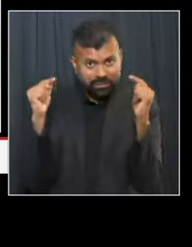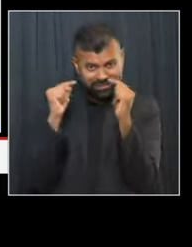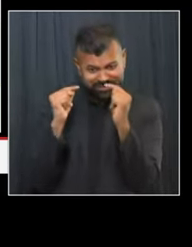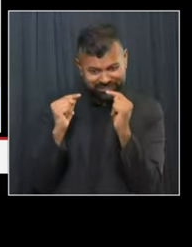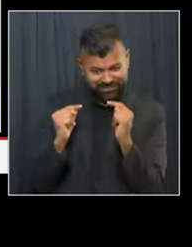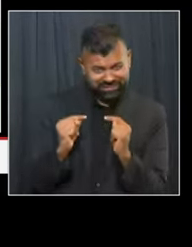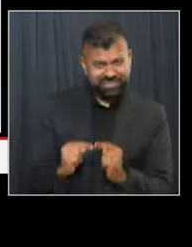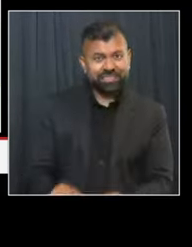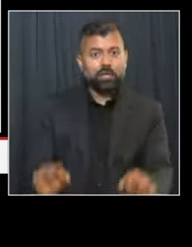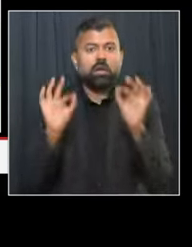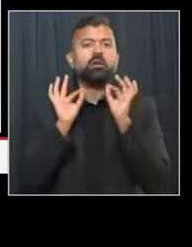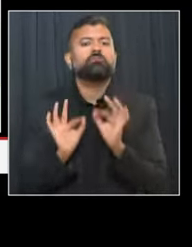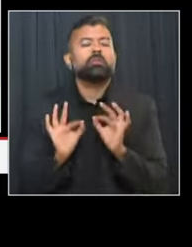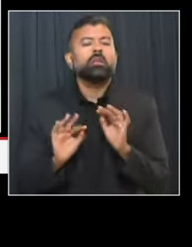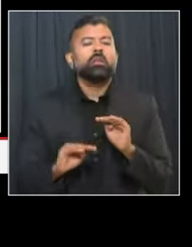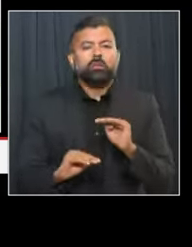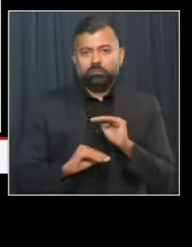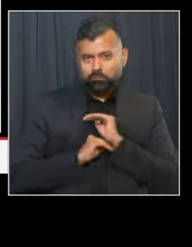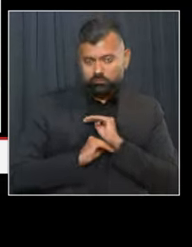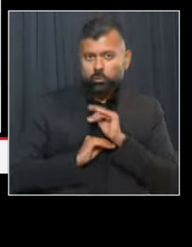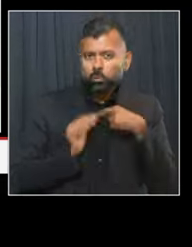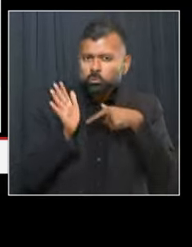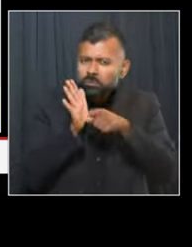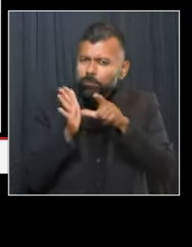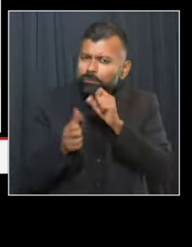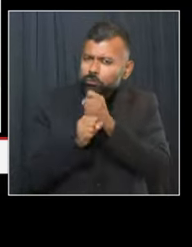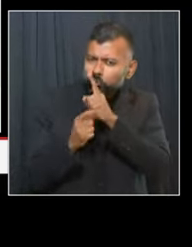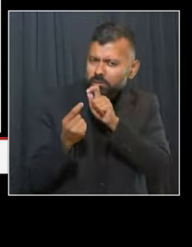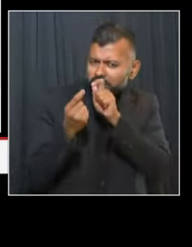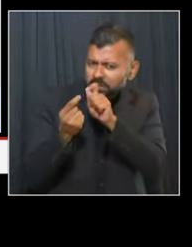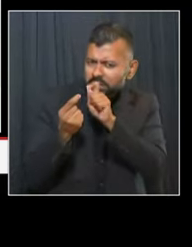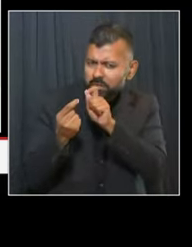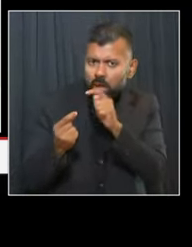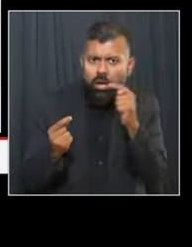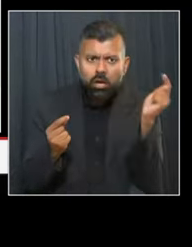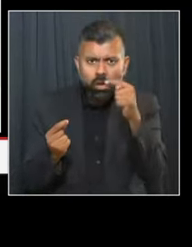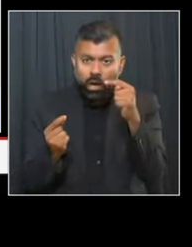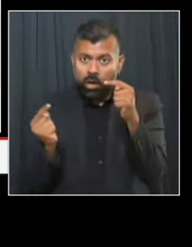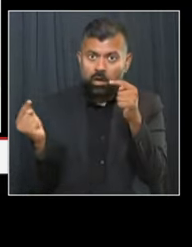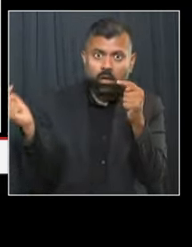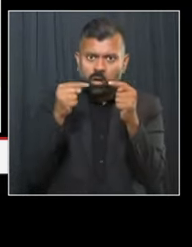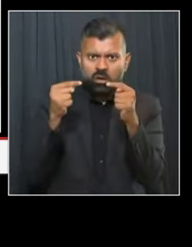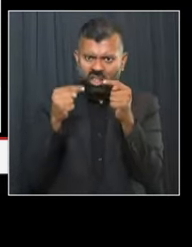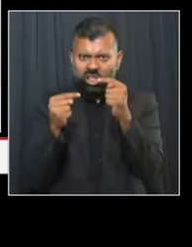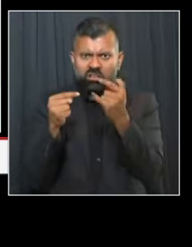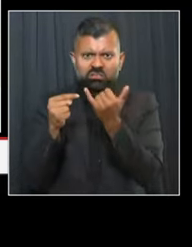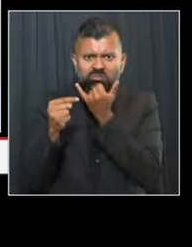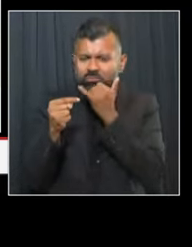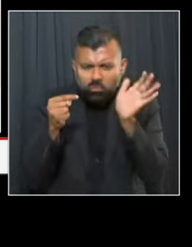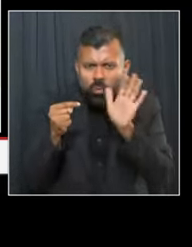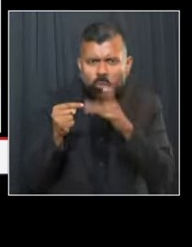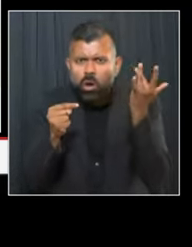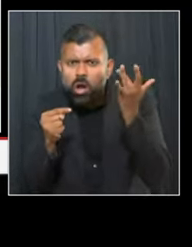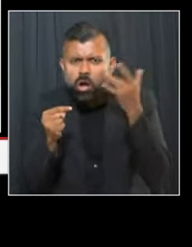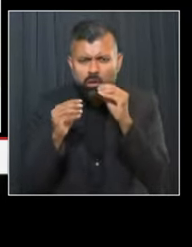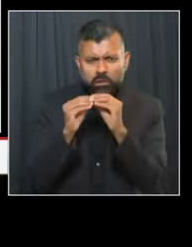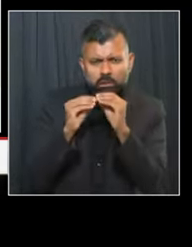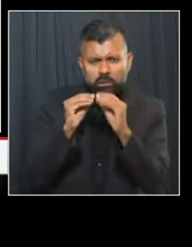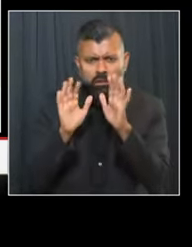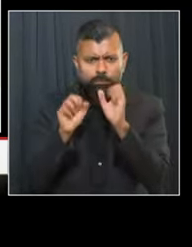you can pause this and tell us the effect on life and safety or on basic